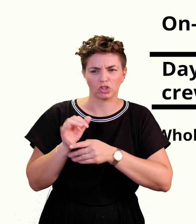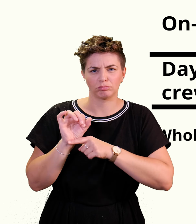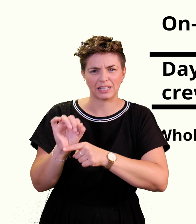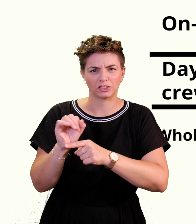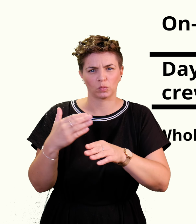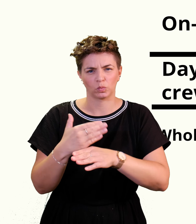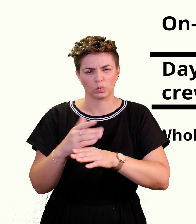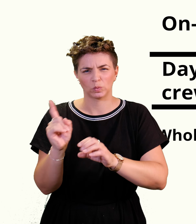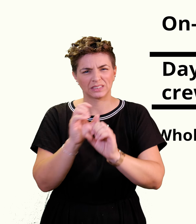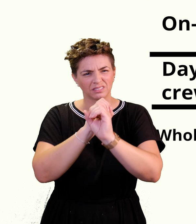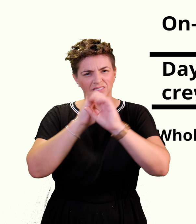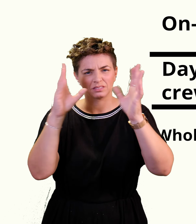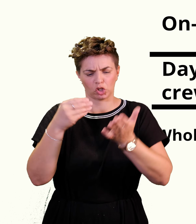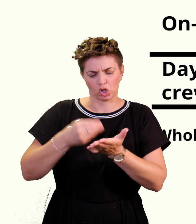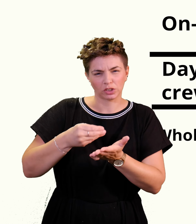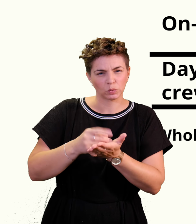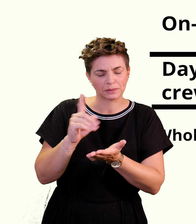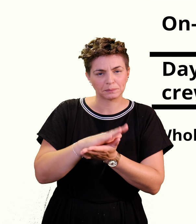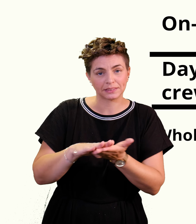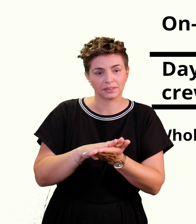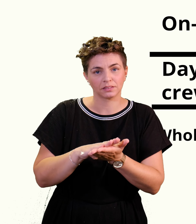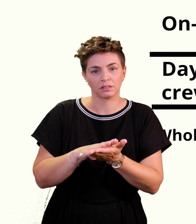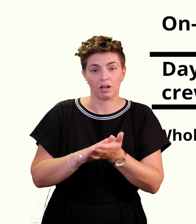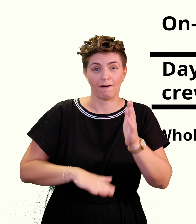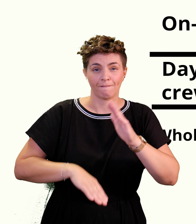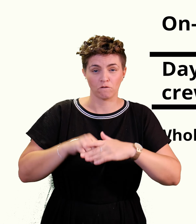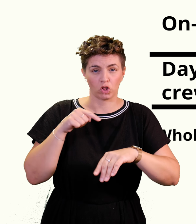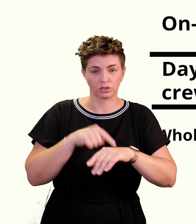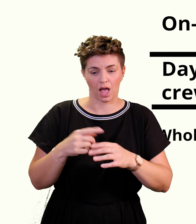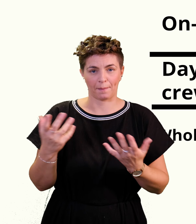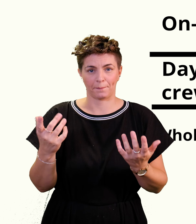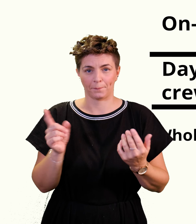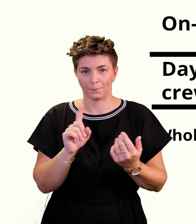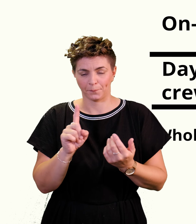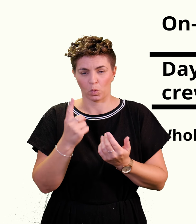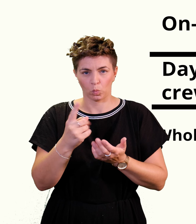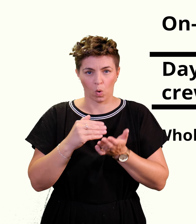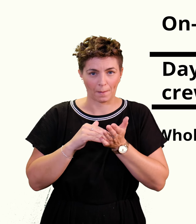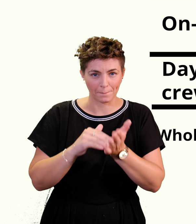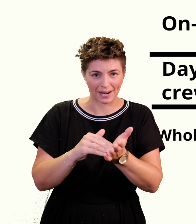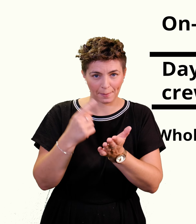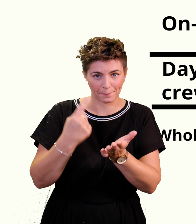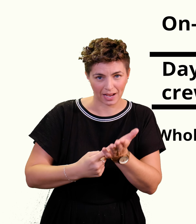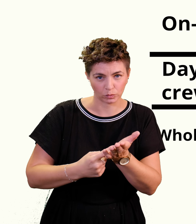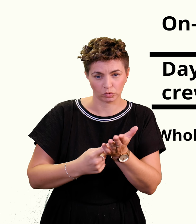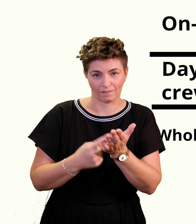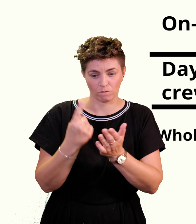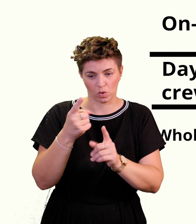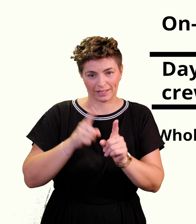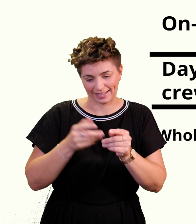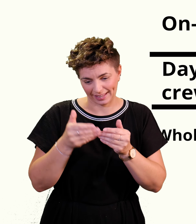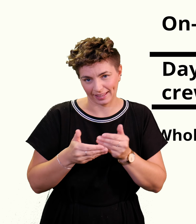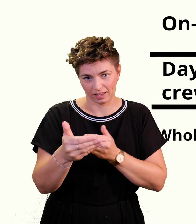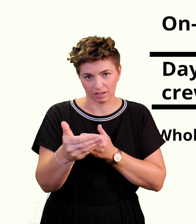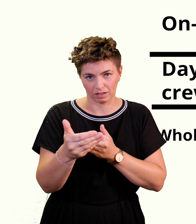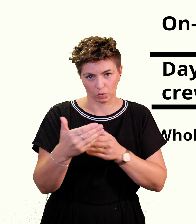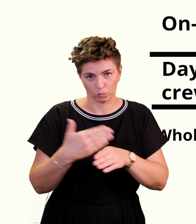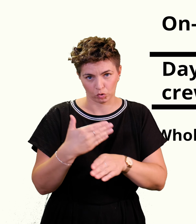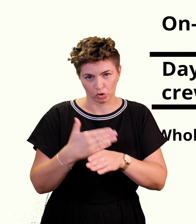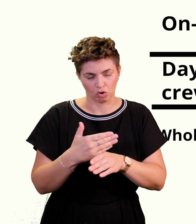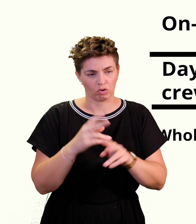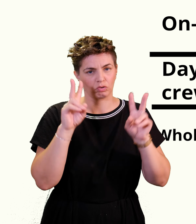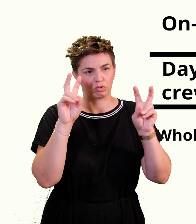And to give you some idea in terms of cost, a whole time appliance is roughly £1 million per year to crew it. An on-call